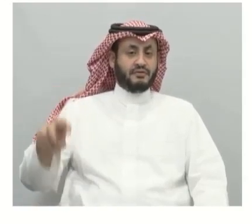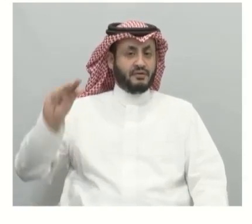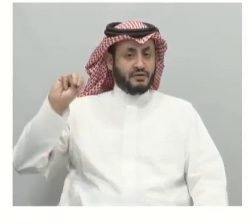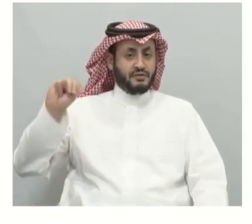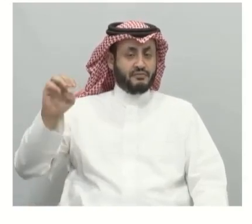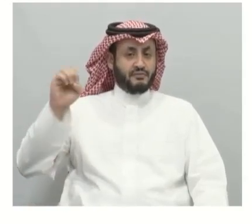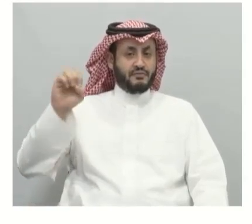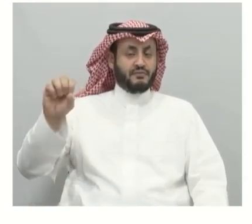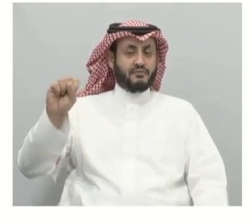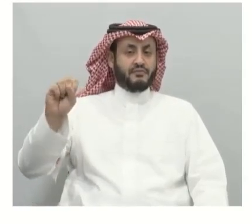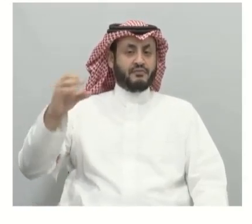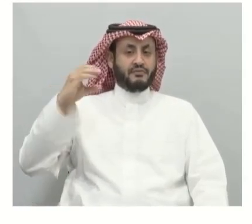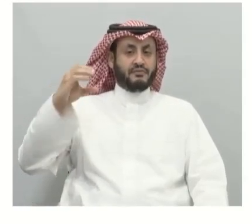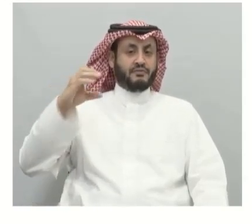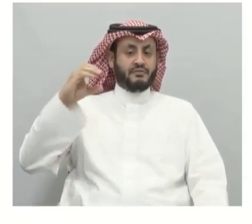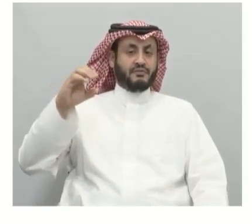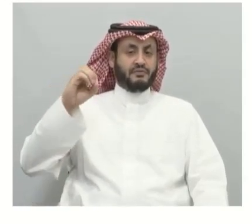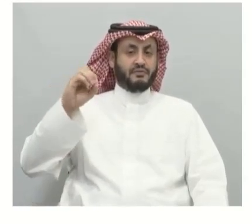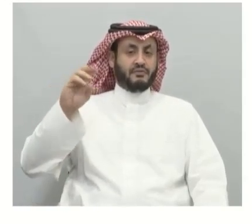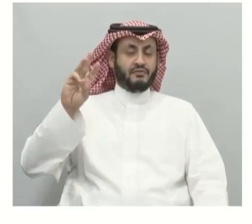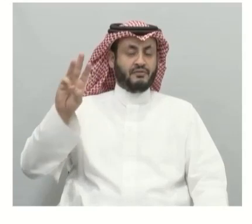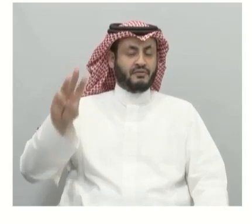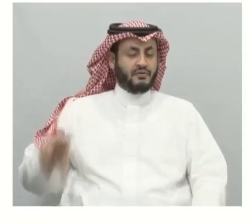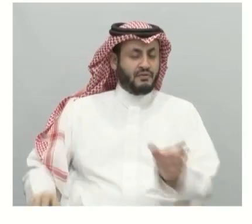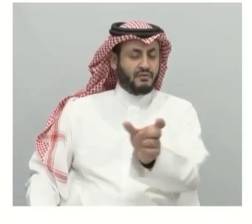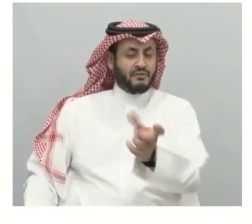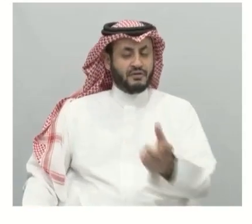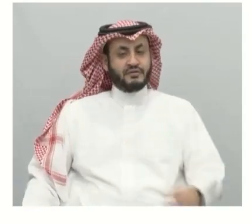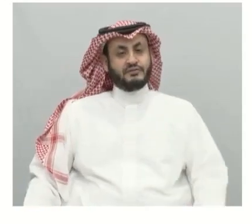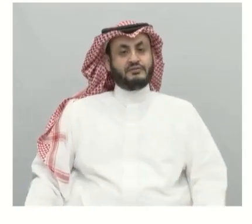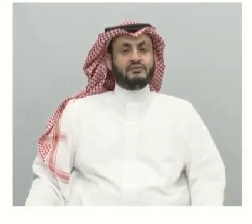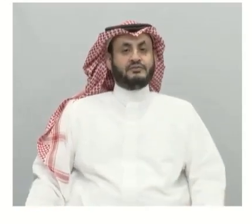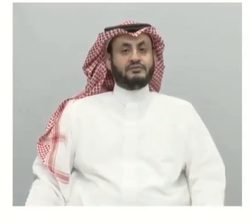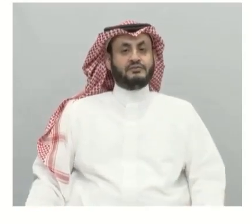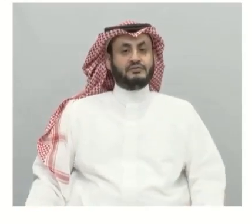knowledge, test your memory. Moscow is the,